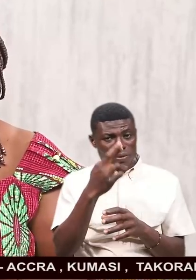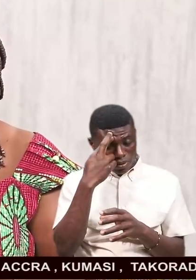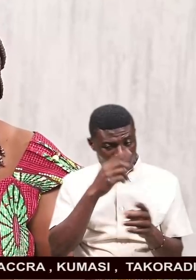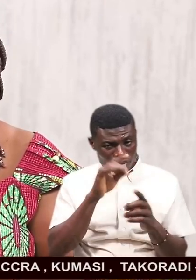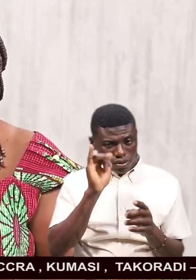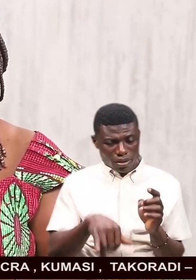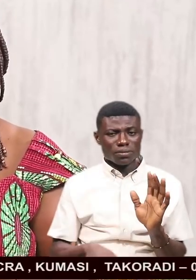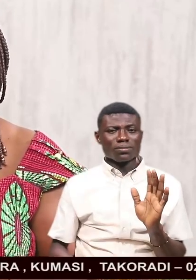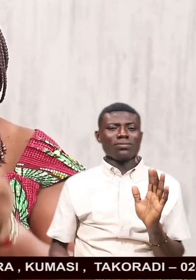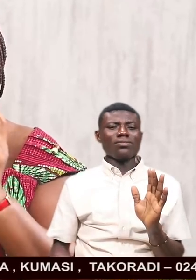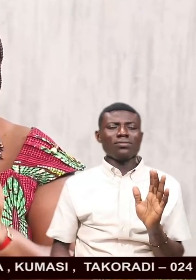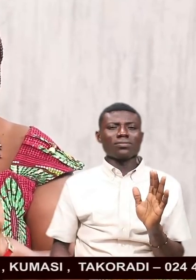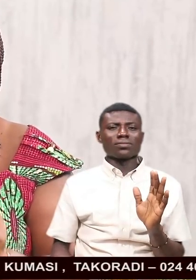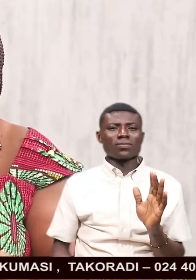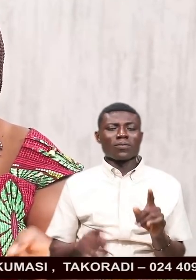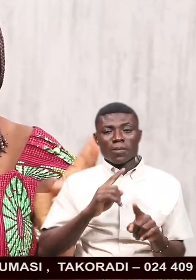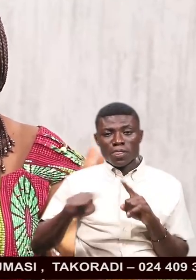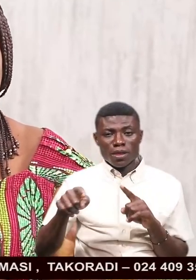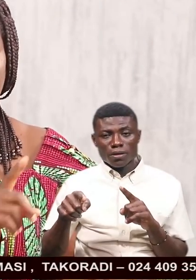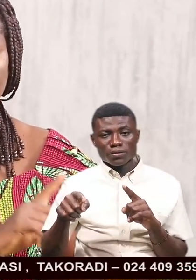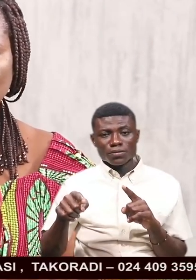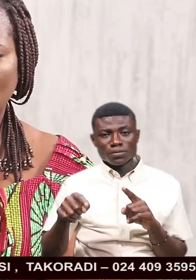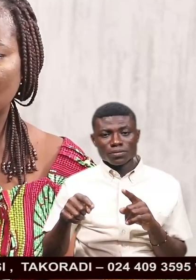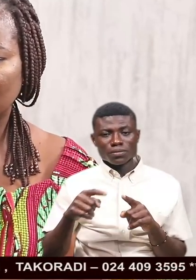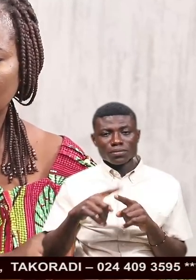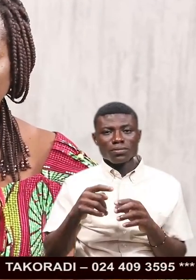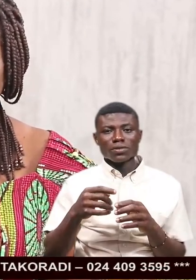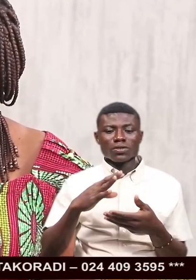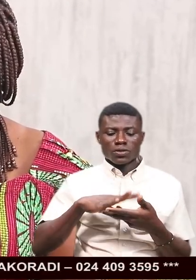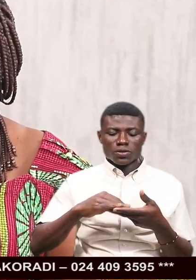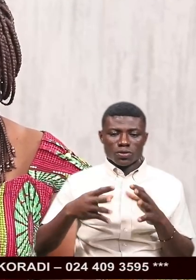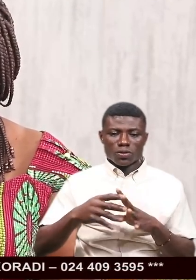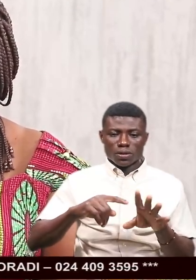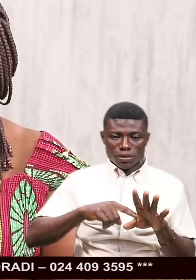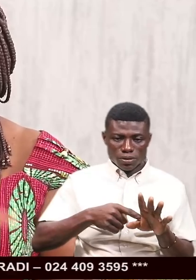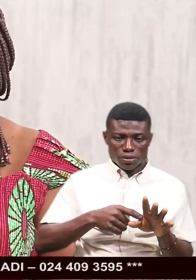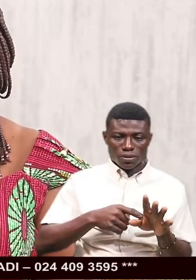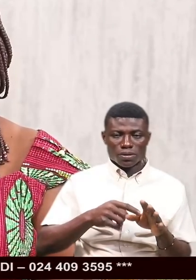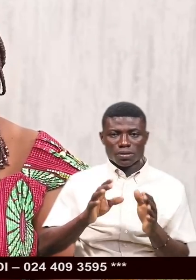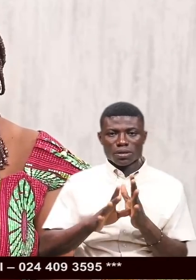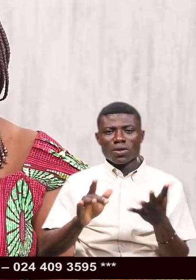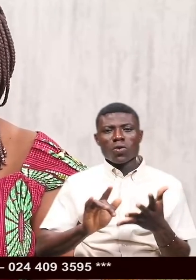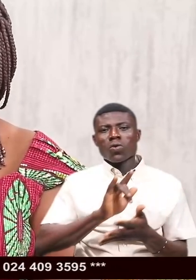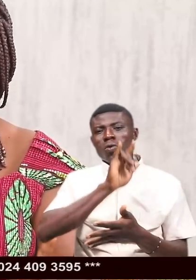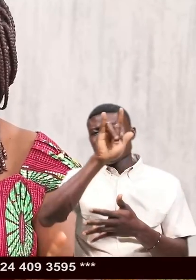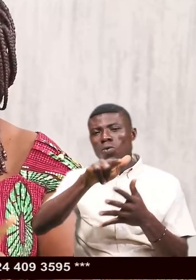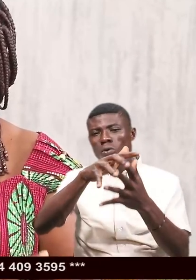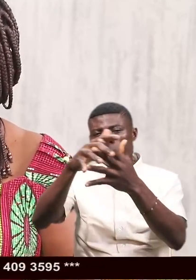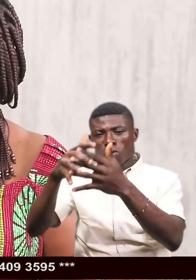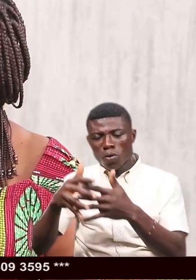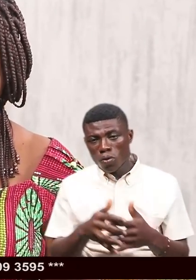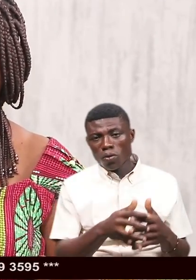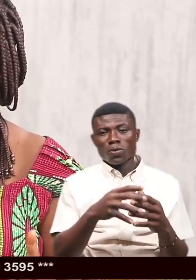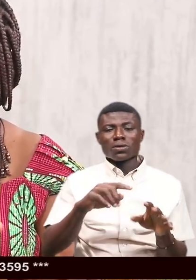sa but a free story beginning a o call ye no a free story